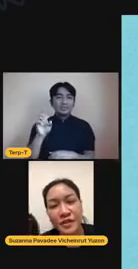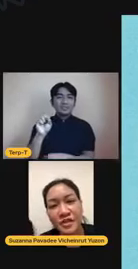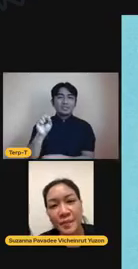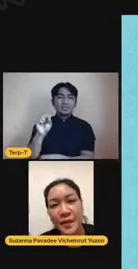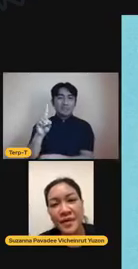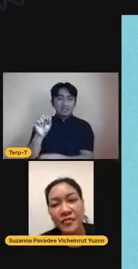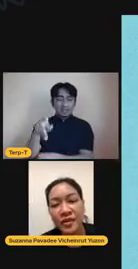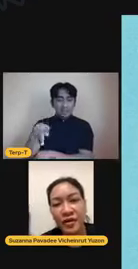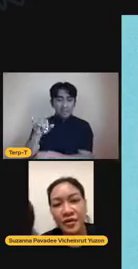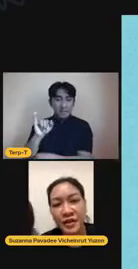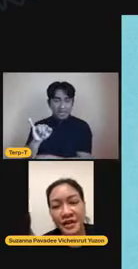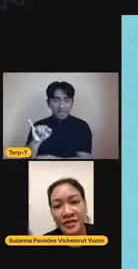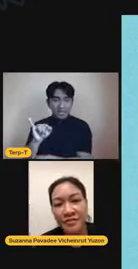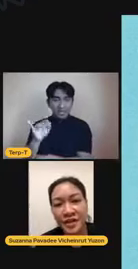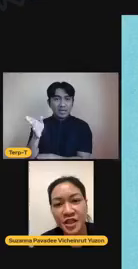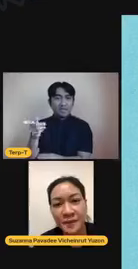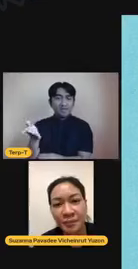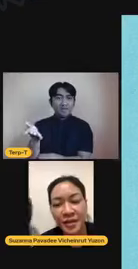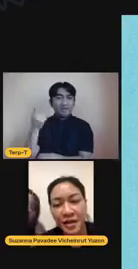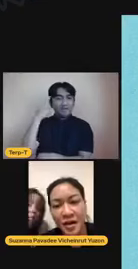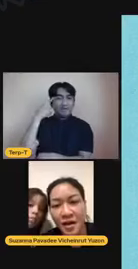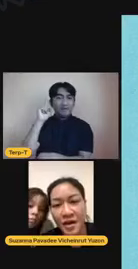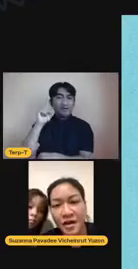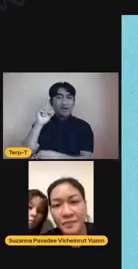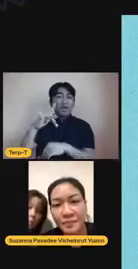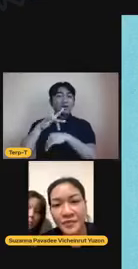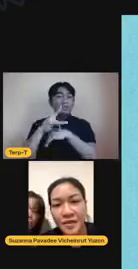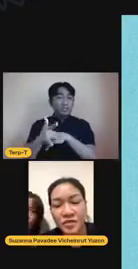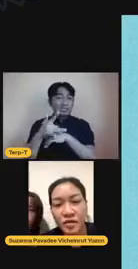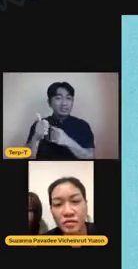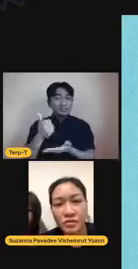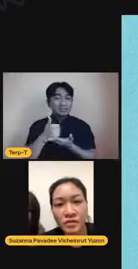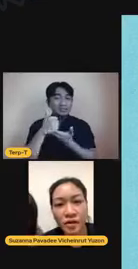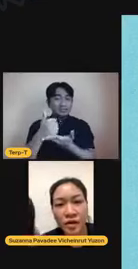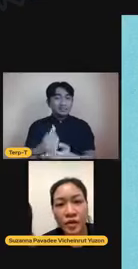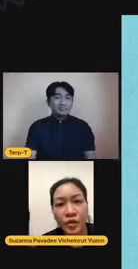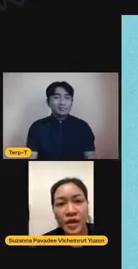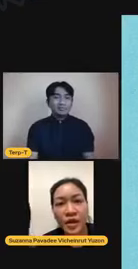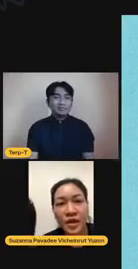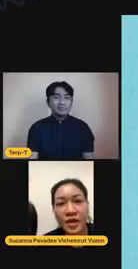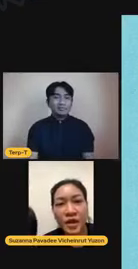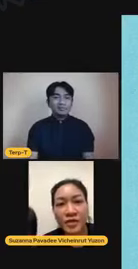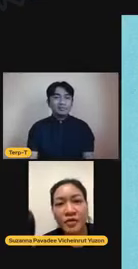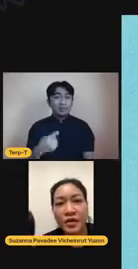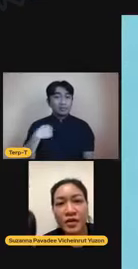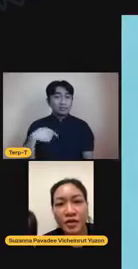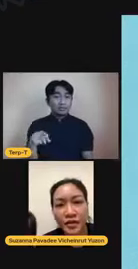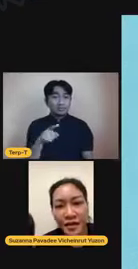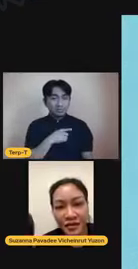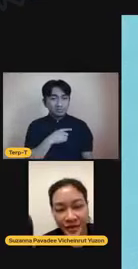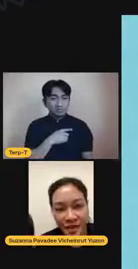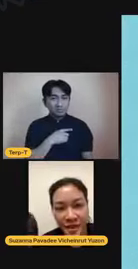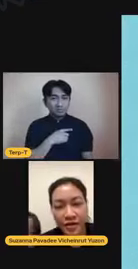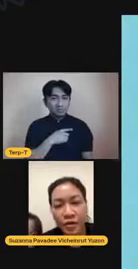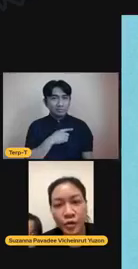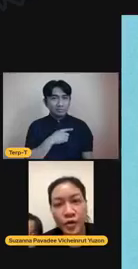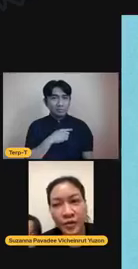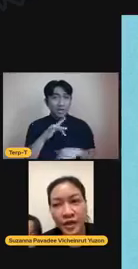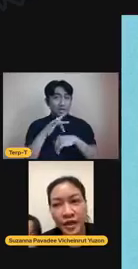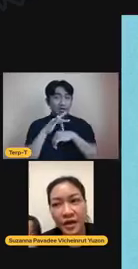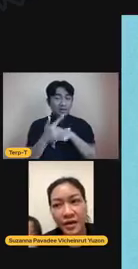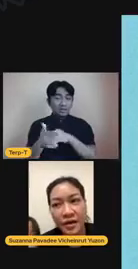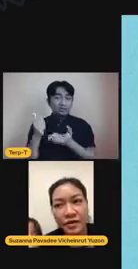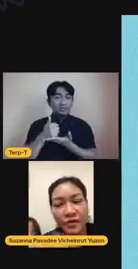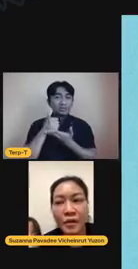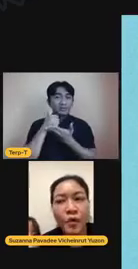logo for DASAPI and for our early intervention. So, you know, for early intervention, we